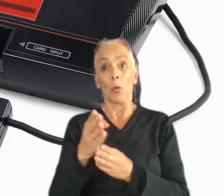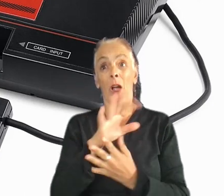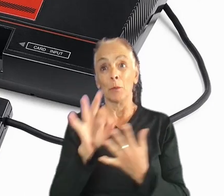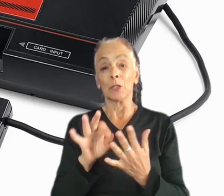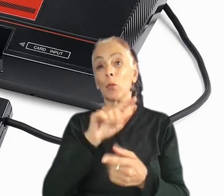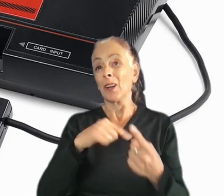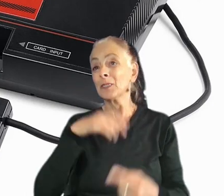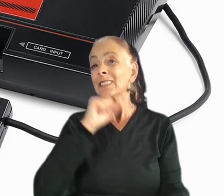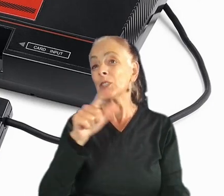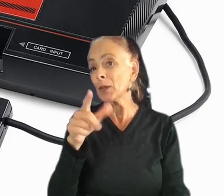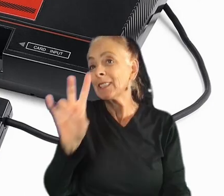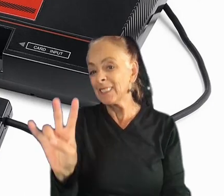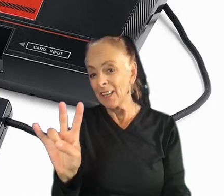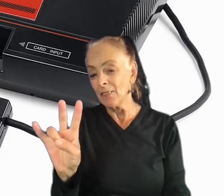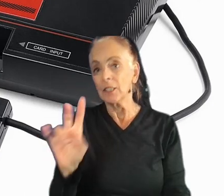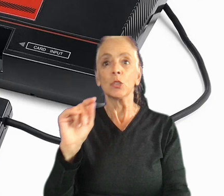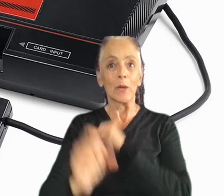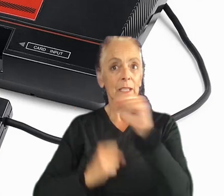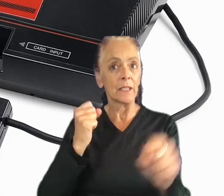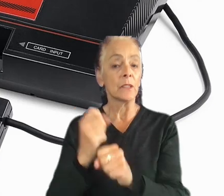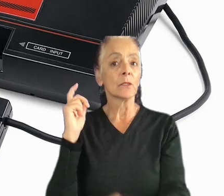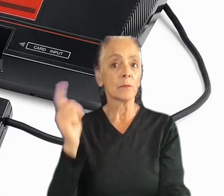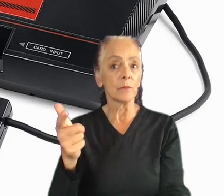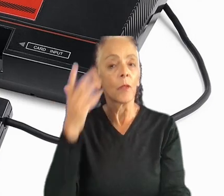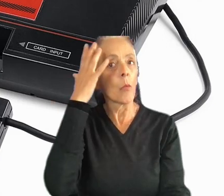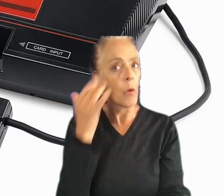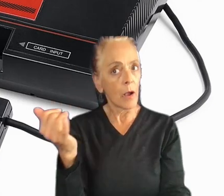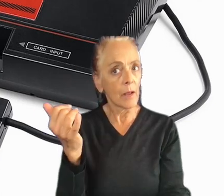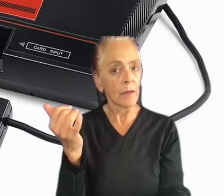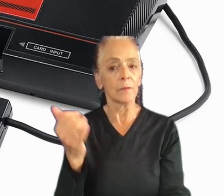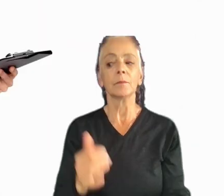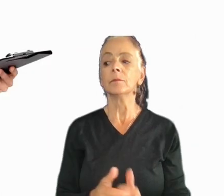age of 27, 20 years later. Why is this?